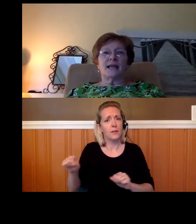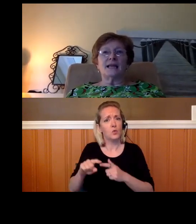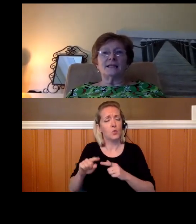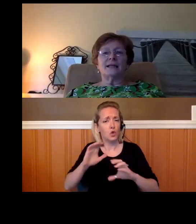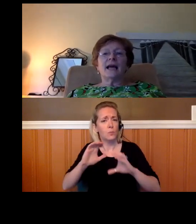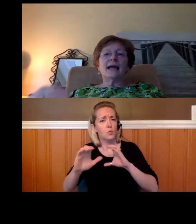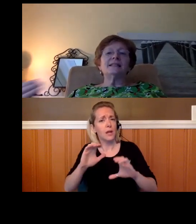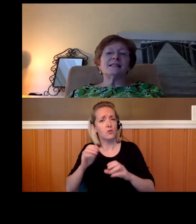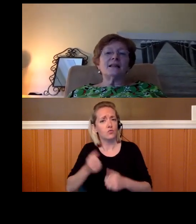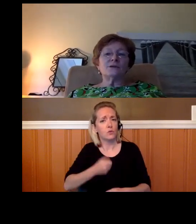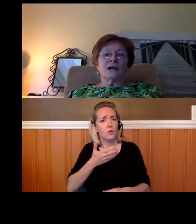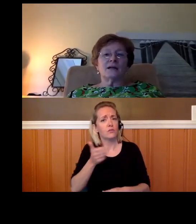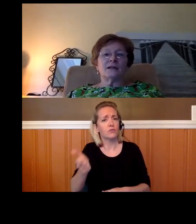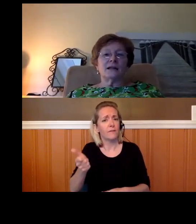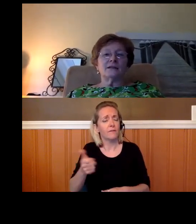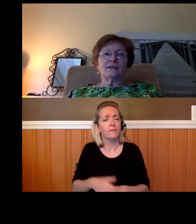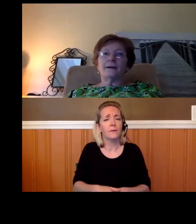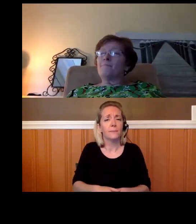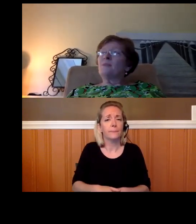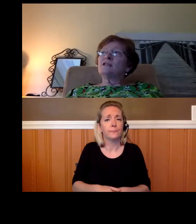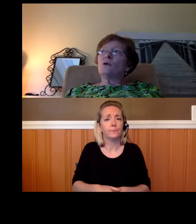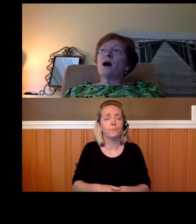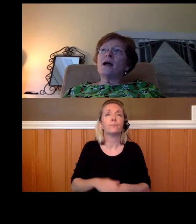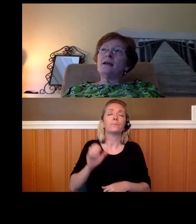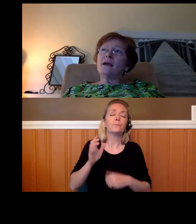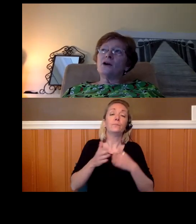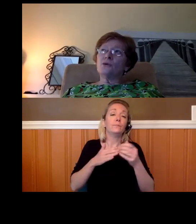kind of things. So I agree with,